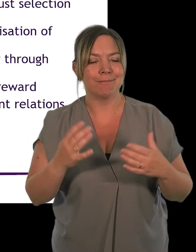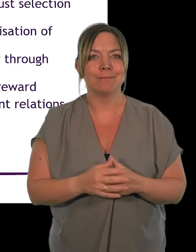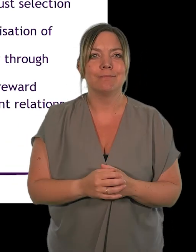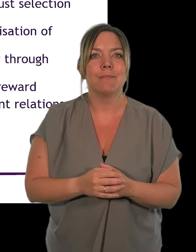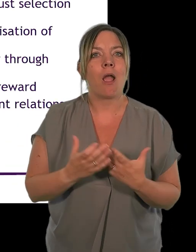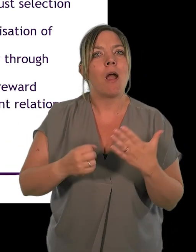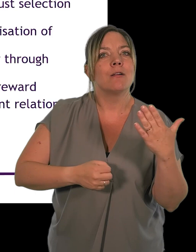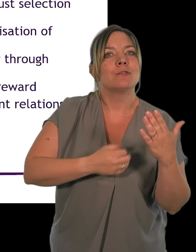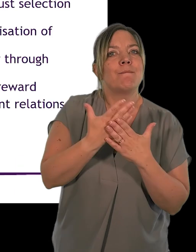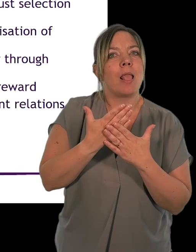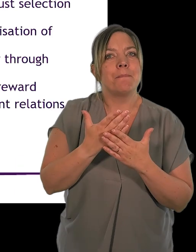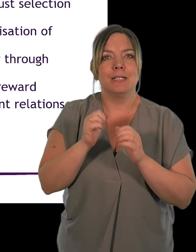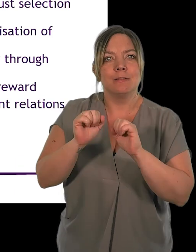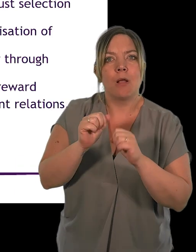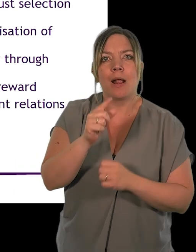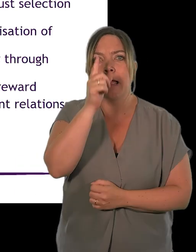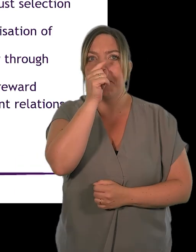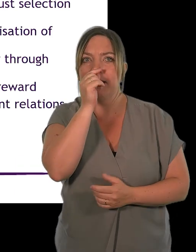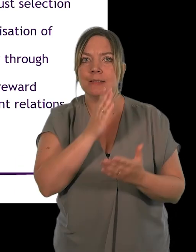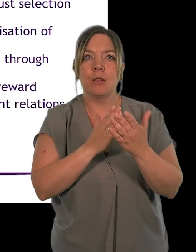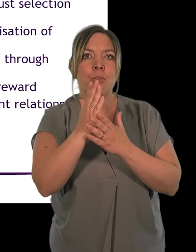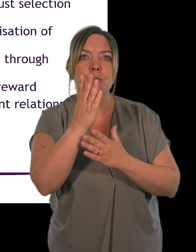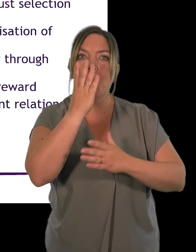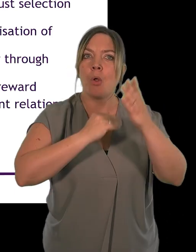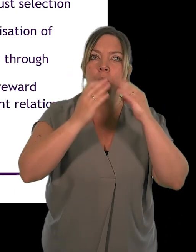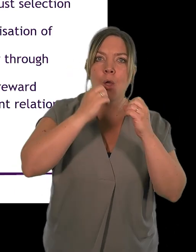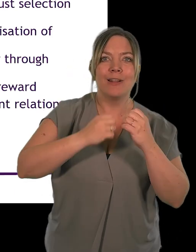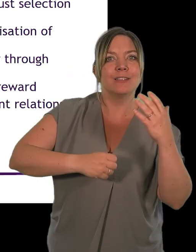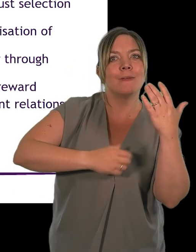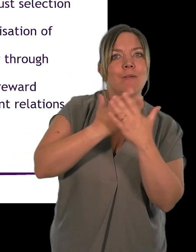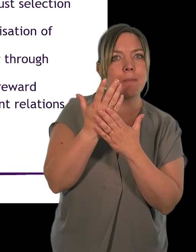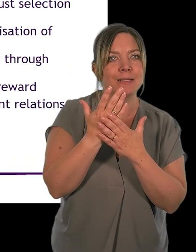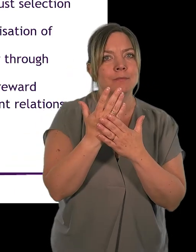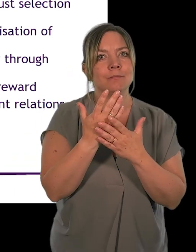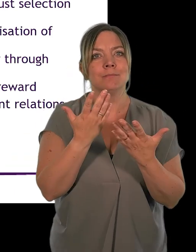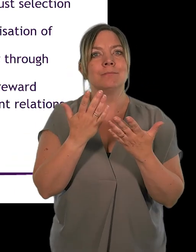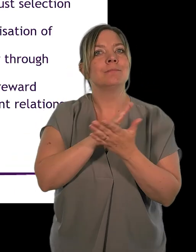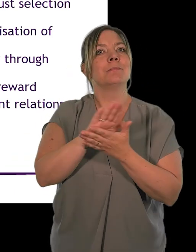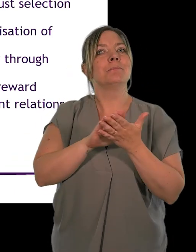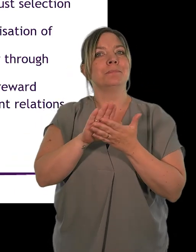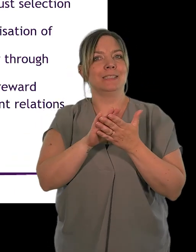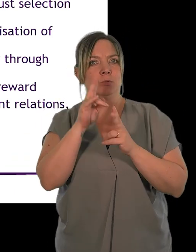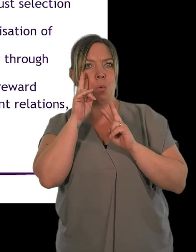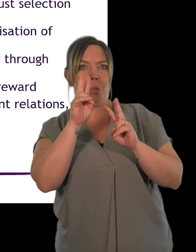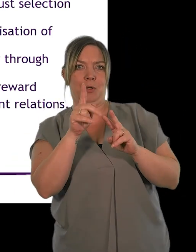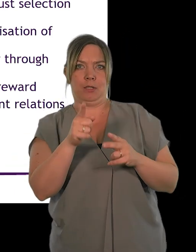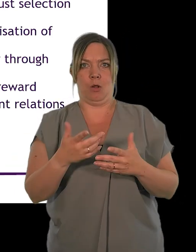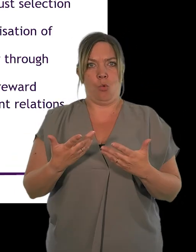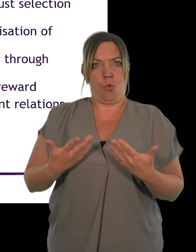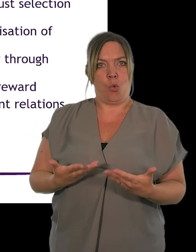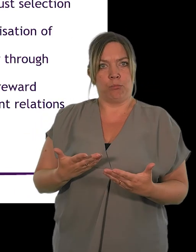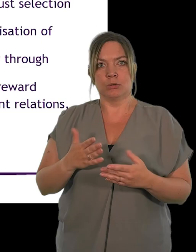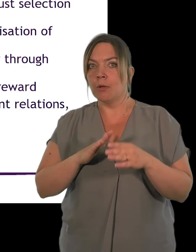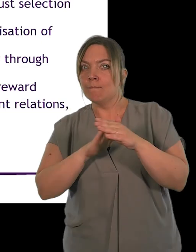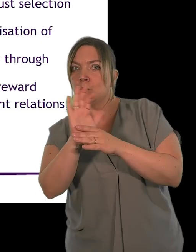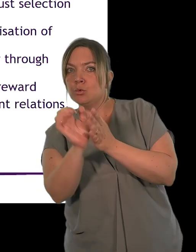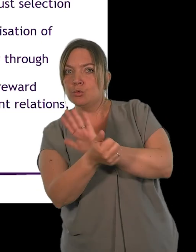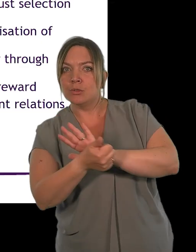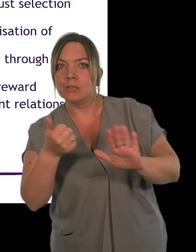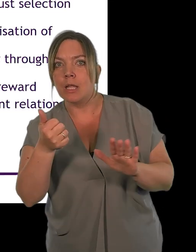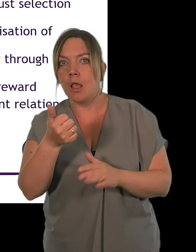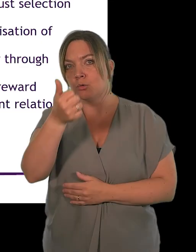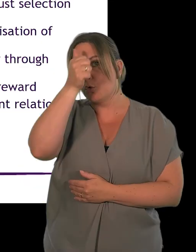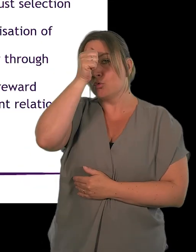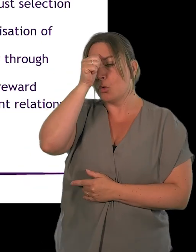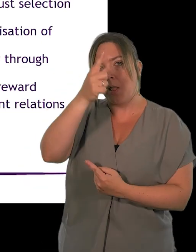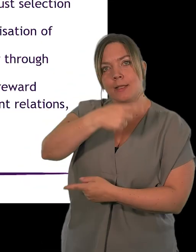developing employee capability through learning and development. This allows obviously to